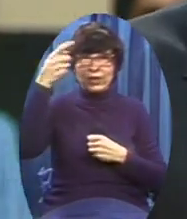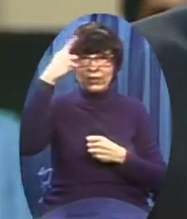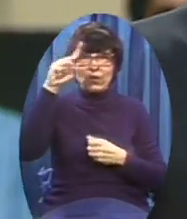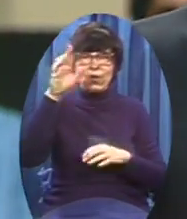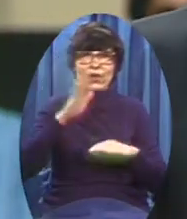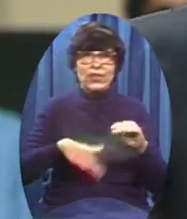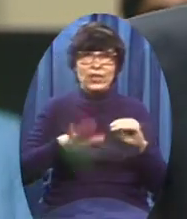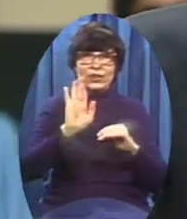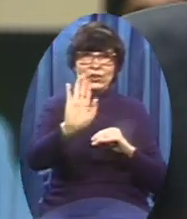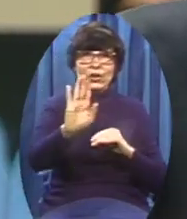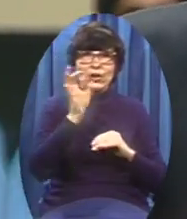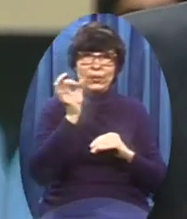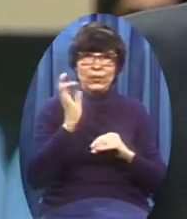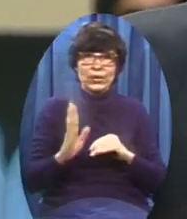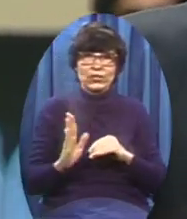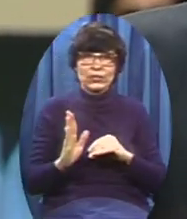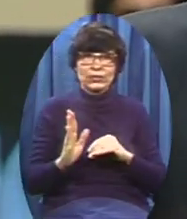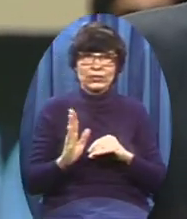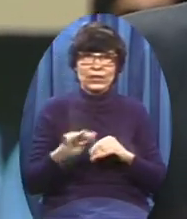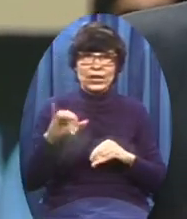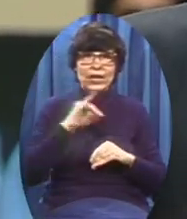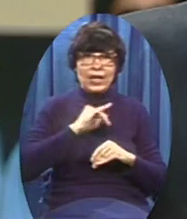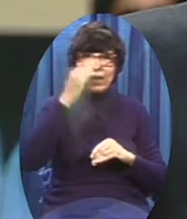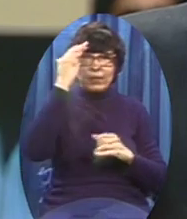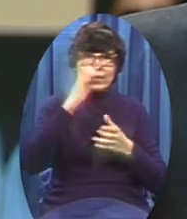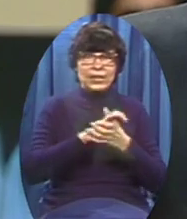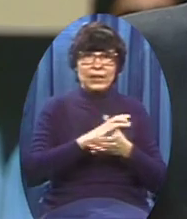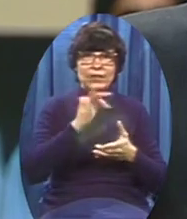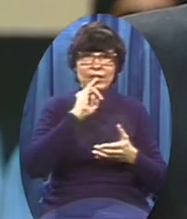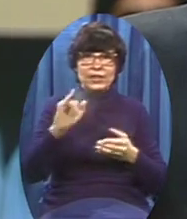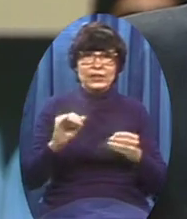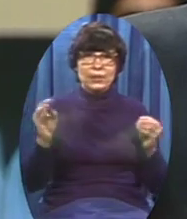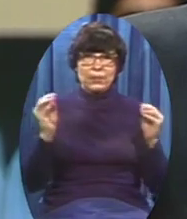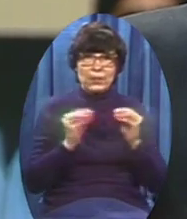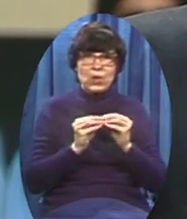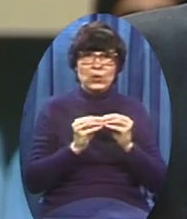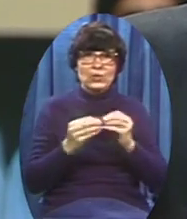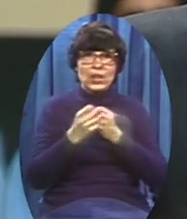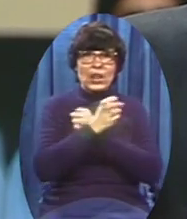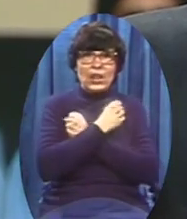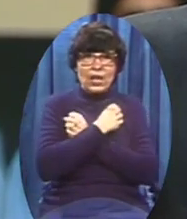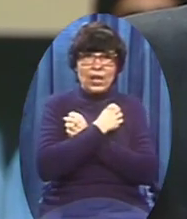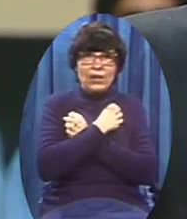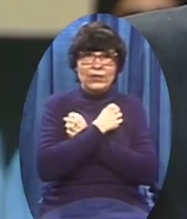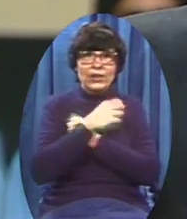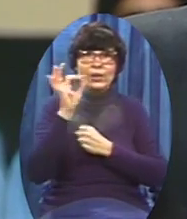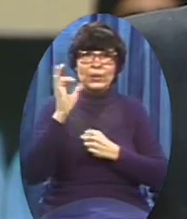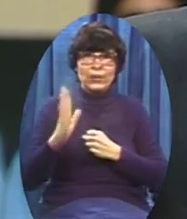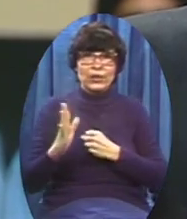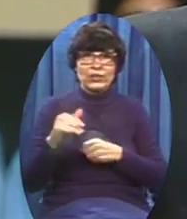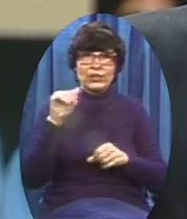I believe that he's the most loved preacher in America and the most hated.